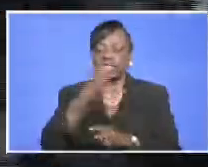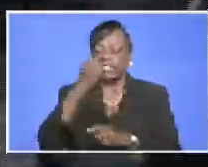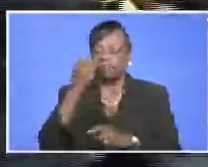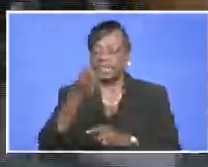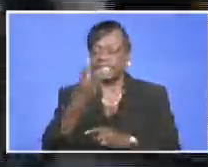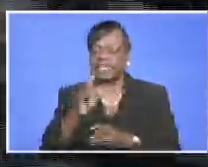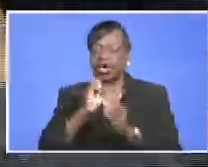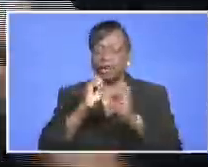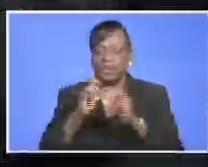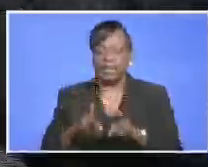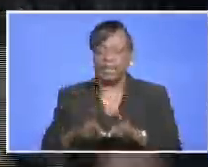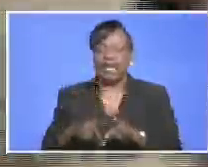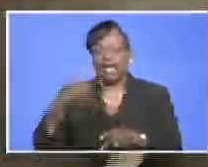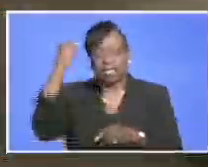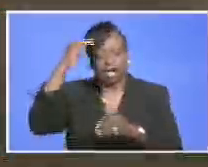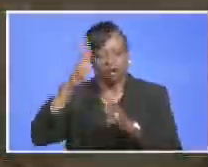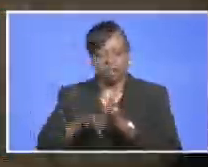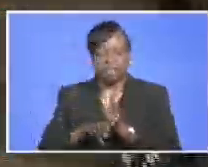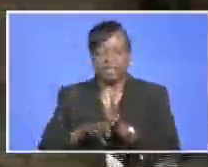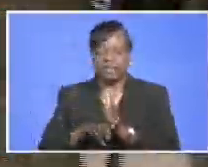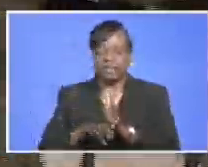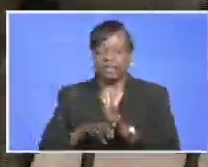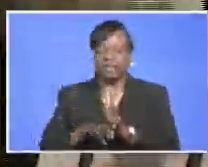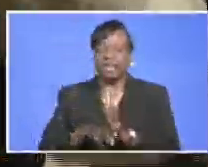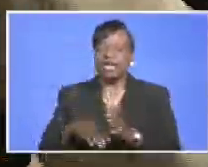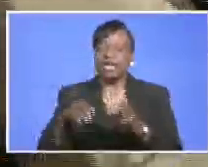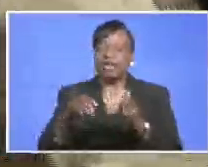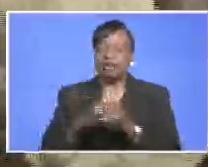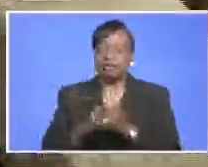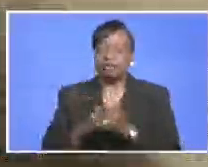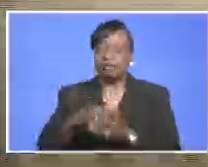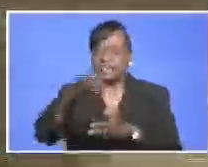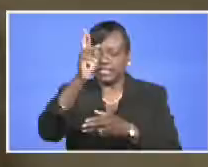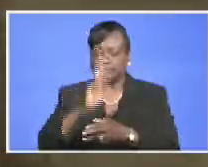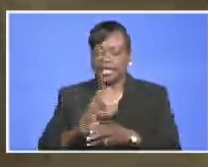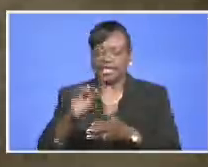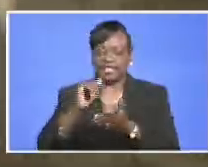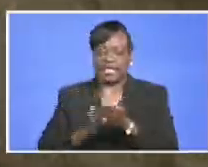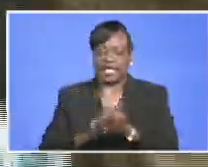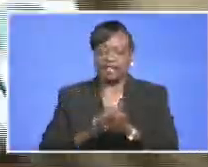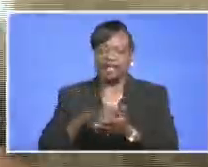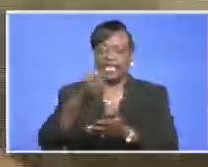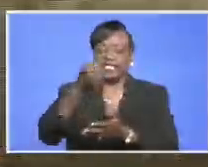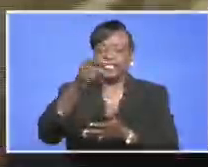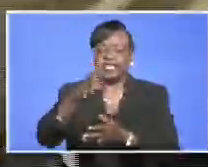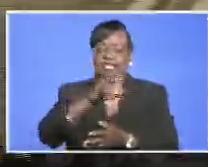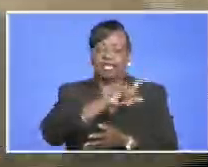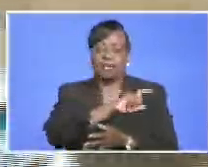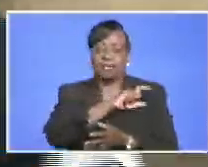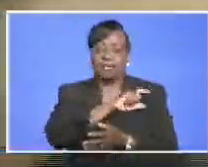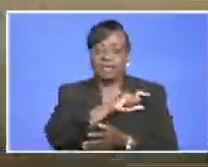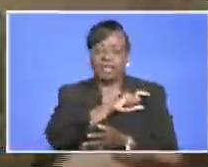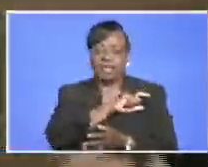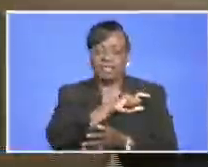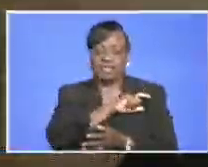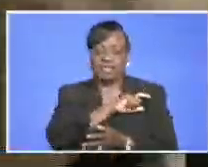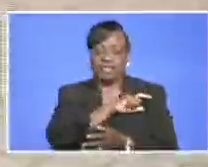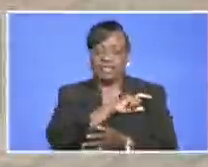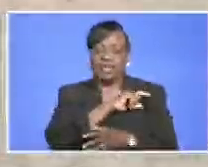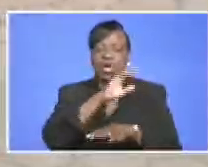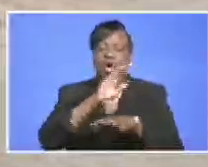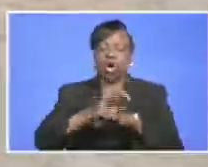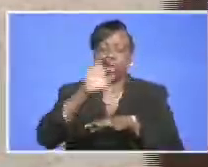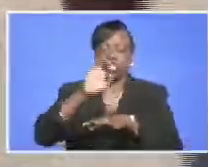were also heard when Minister of National Security, the Honorable Marvin Dames, left the House. However, senior police officials cautioned Minister of Transport and Local Government, the Honorable Frankie